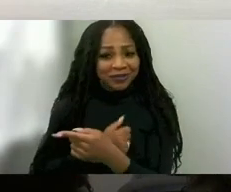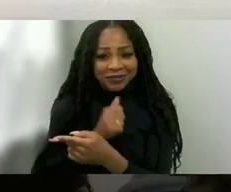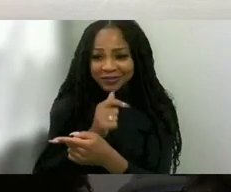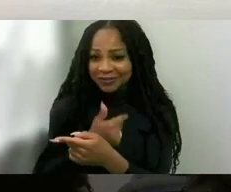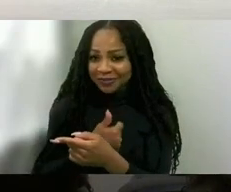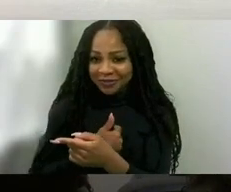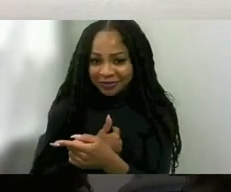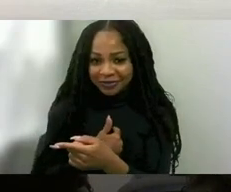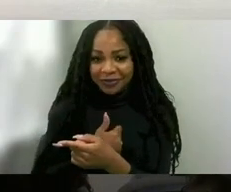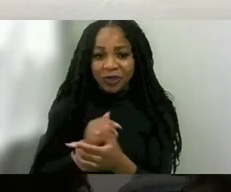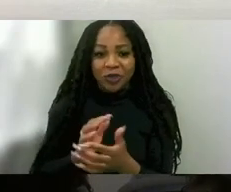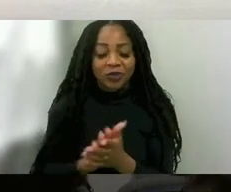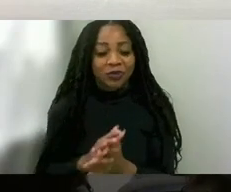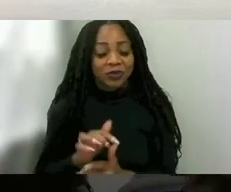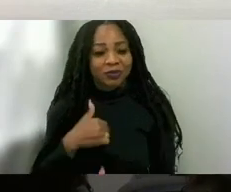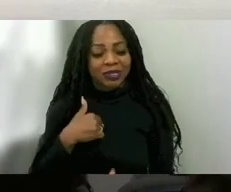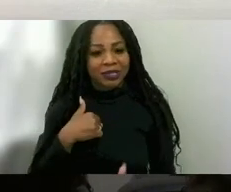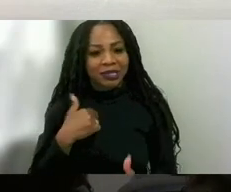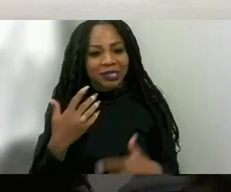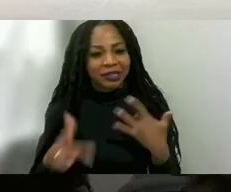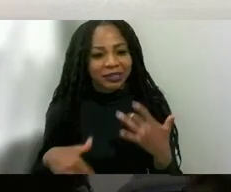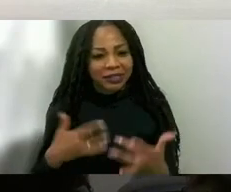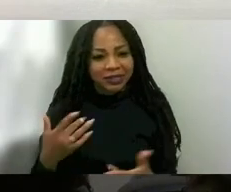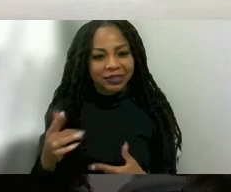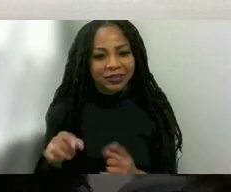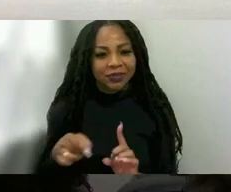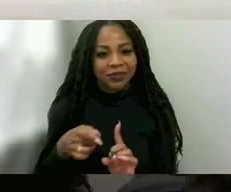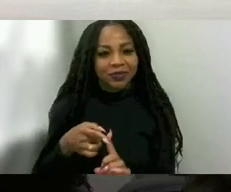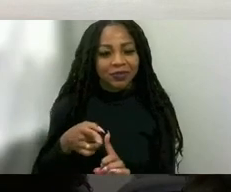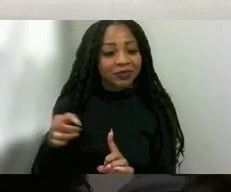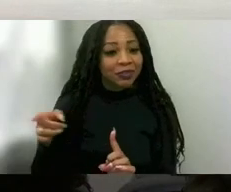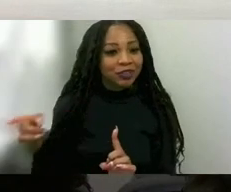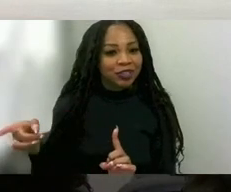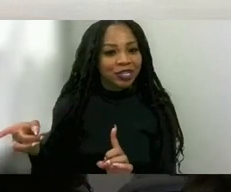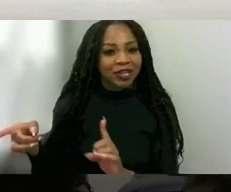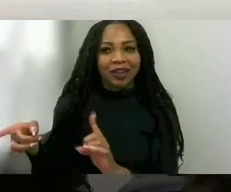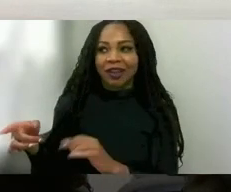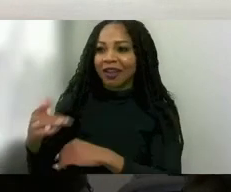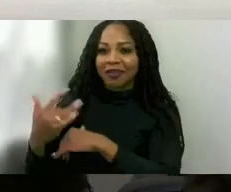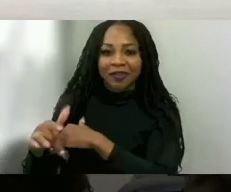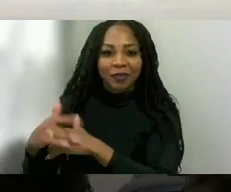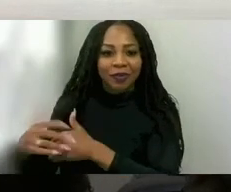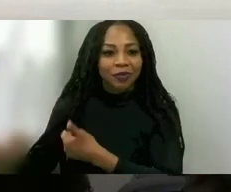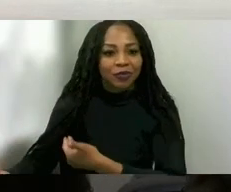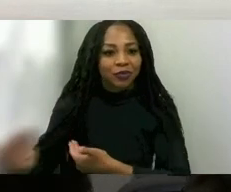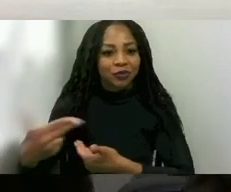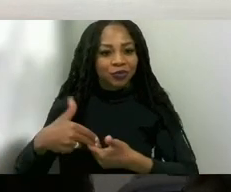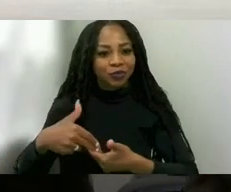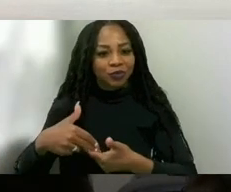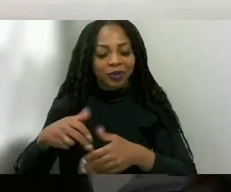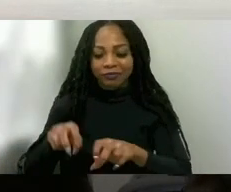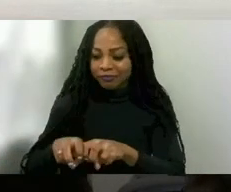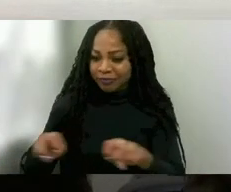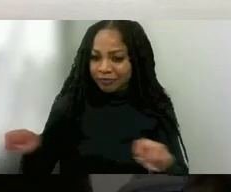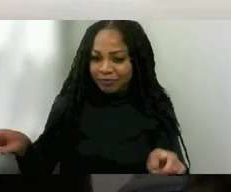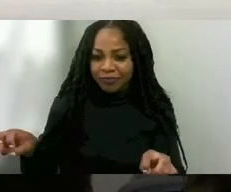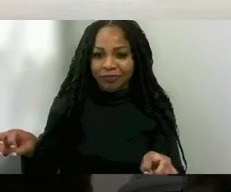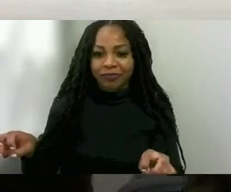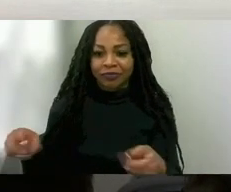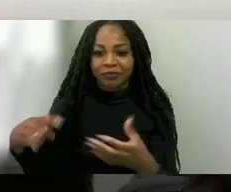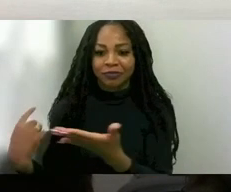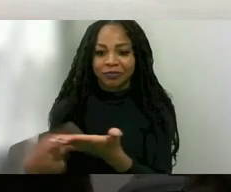And so I was thrilled when Susan was also available to come and be in conversation today.